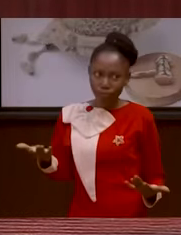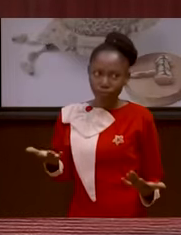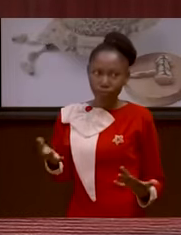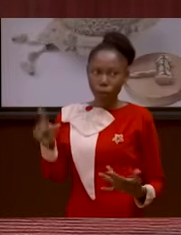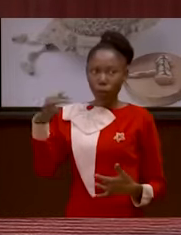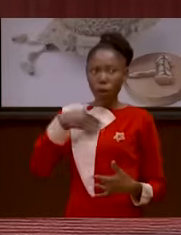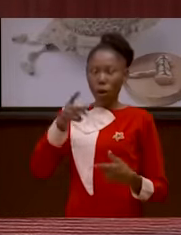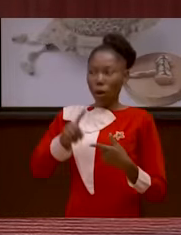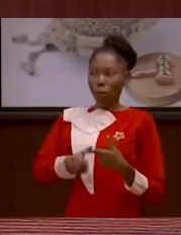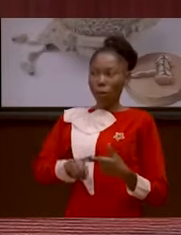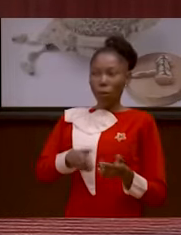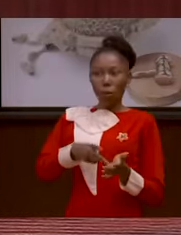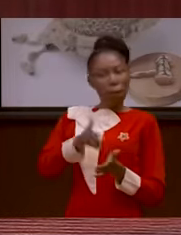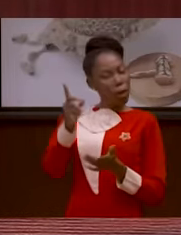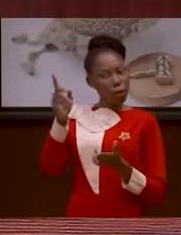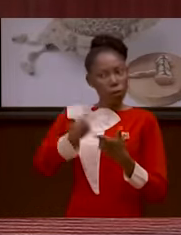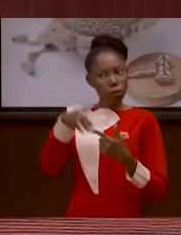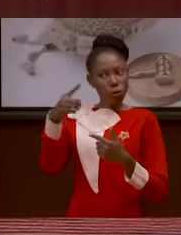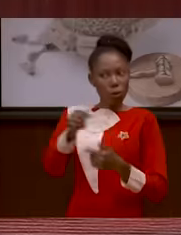you pay directly to the hospital.